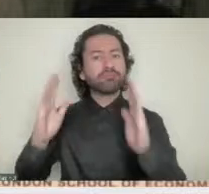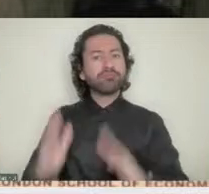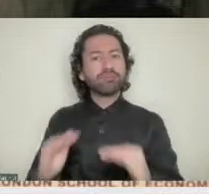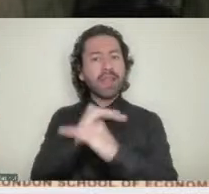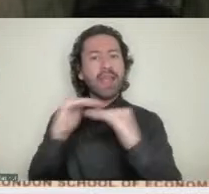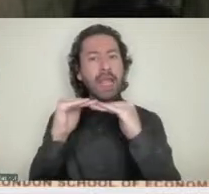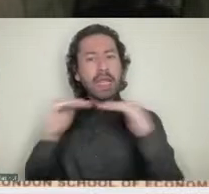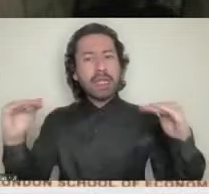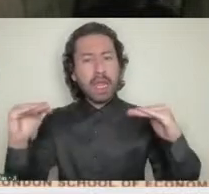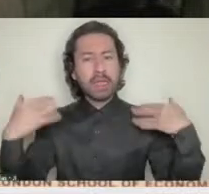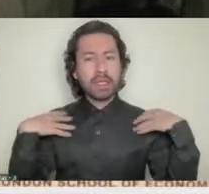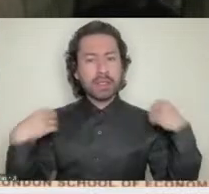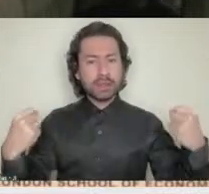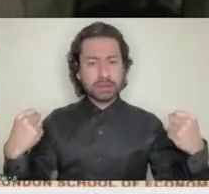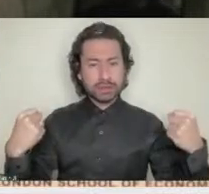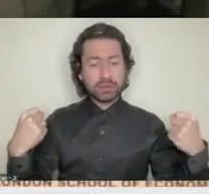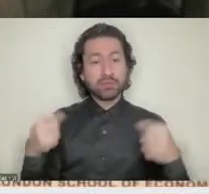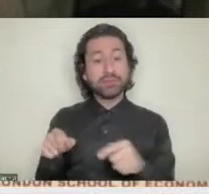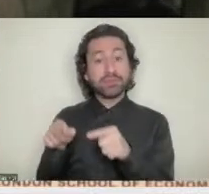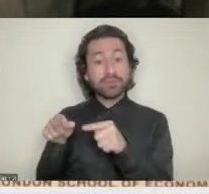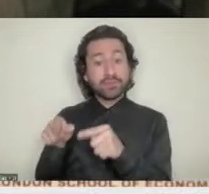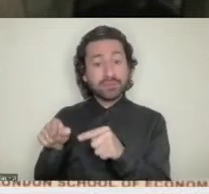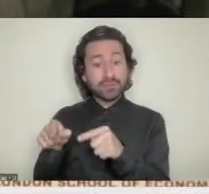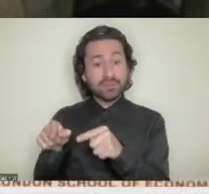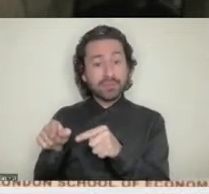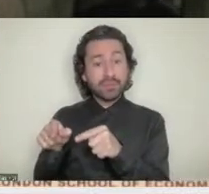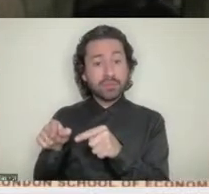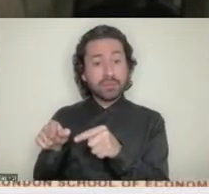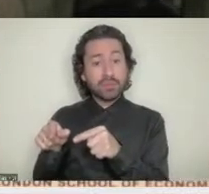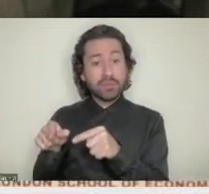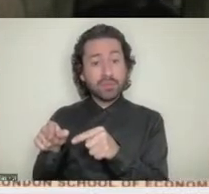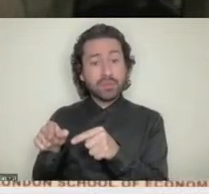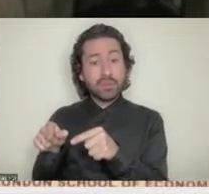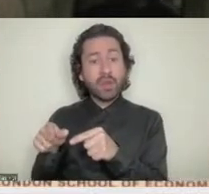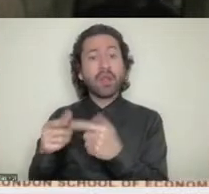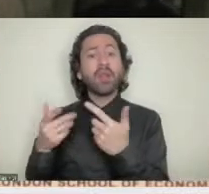He has set up the Institute of Health Equity.